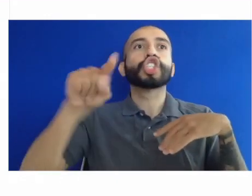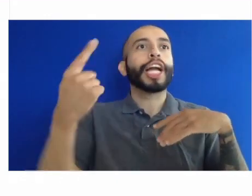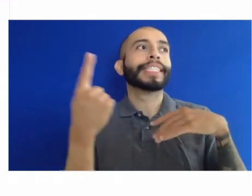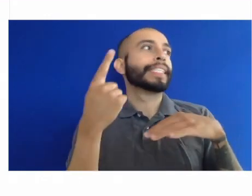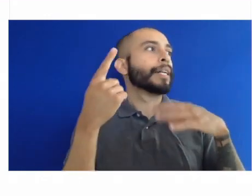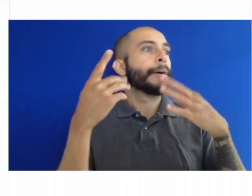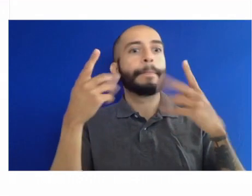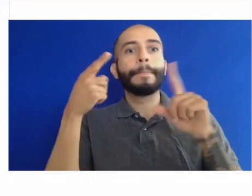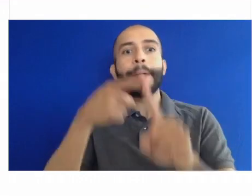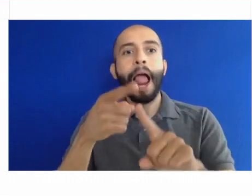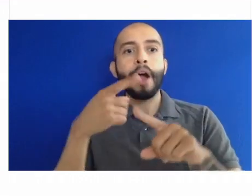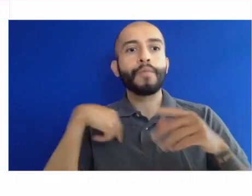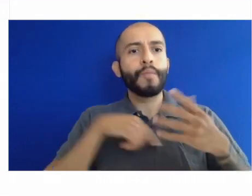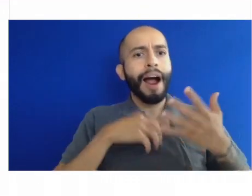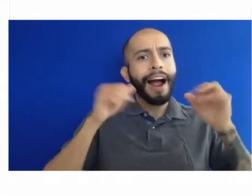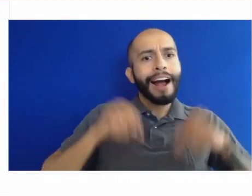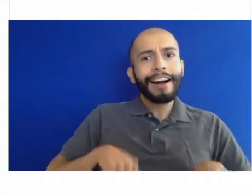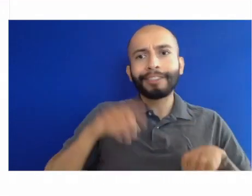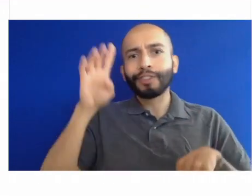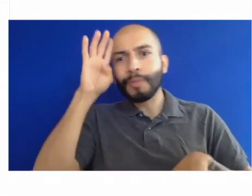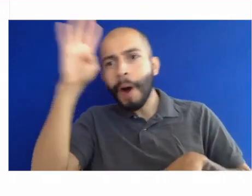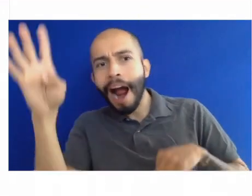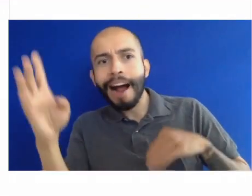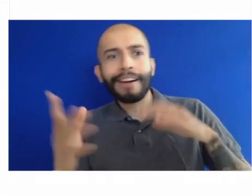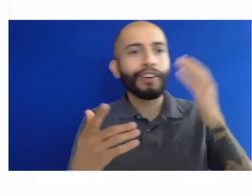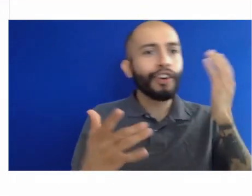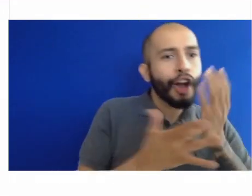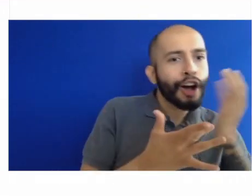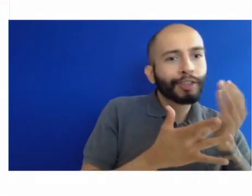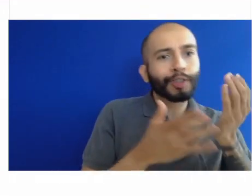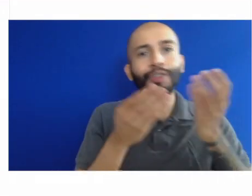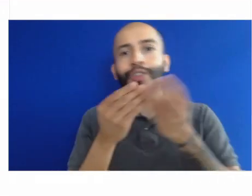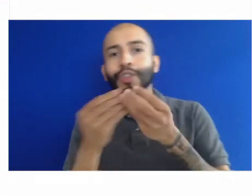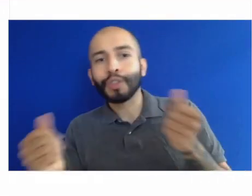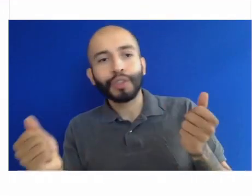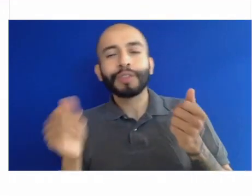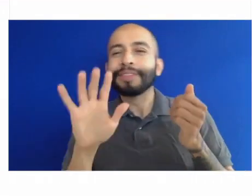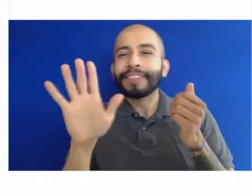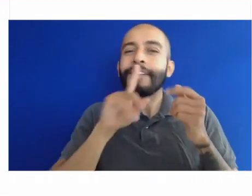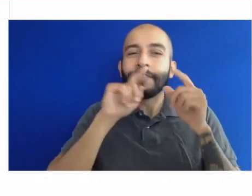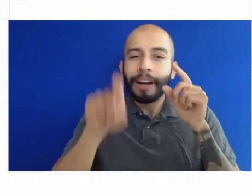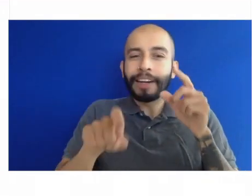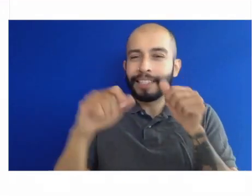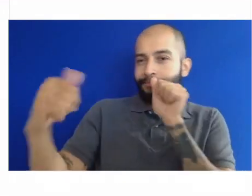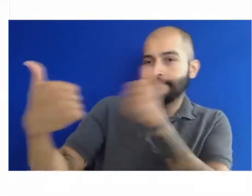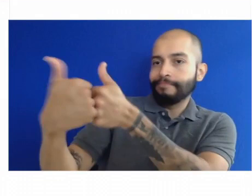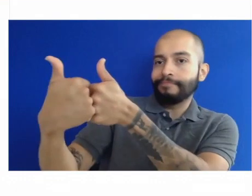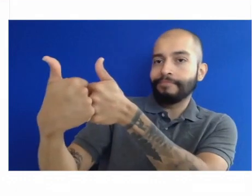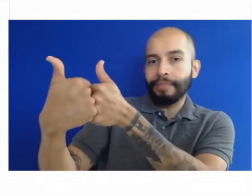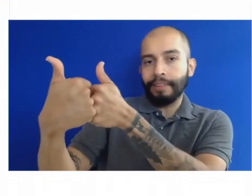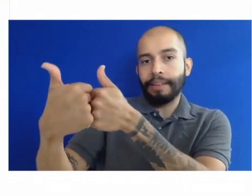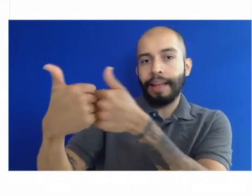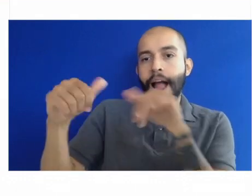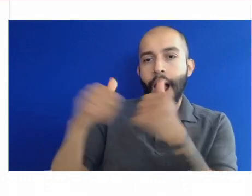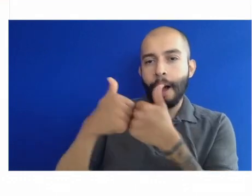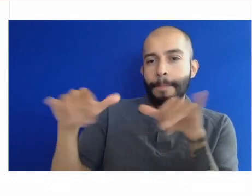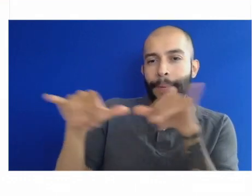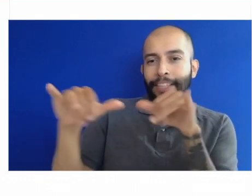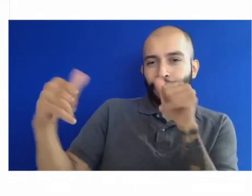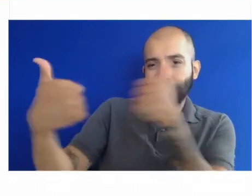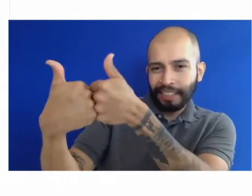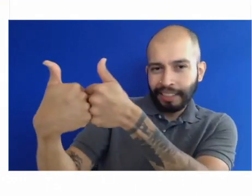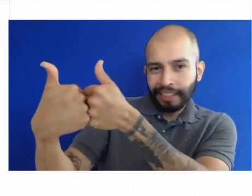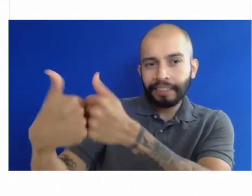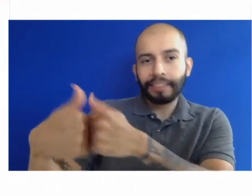create a countermeasure and then people will automatically take it, right? This is also a social behavioral problem, a social behavior